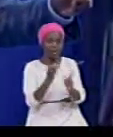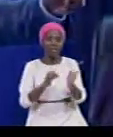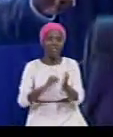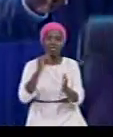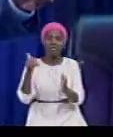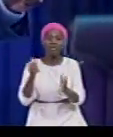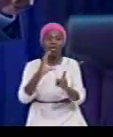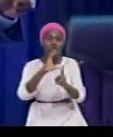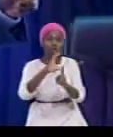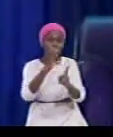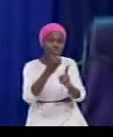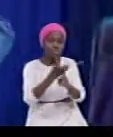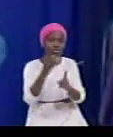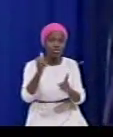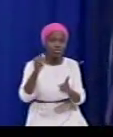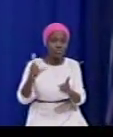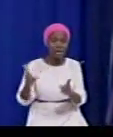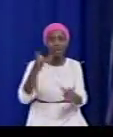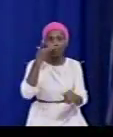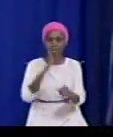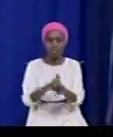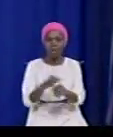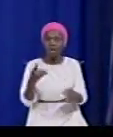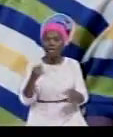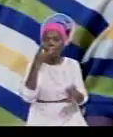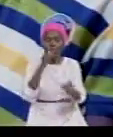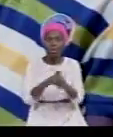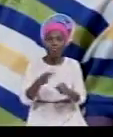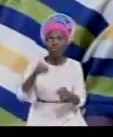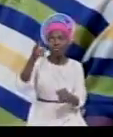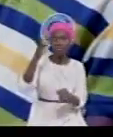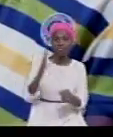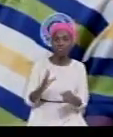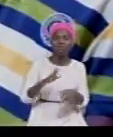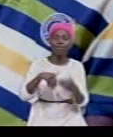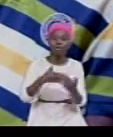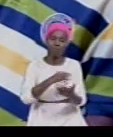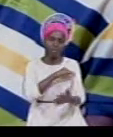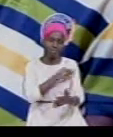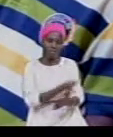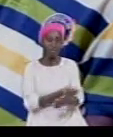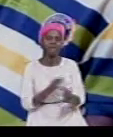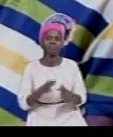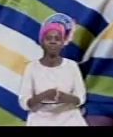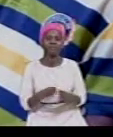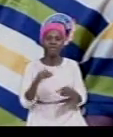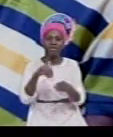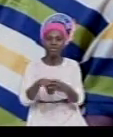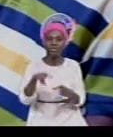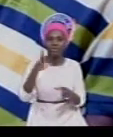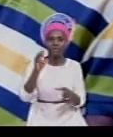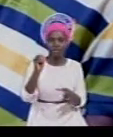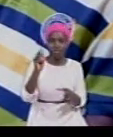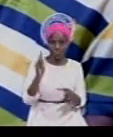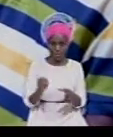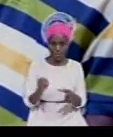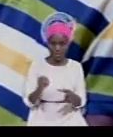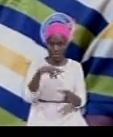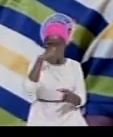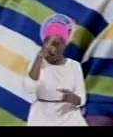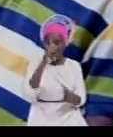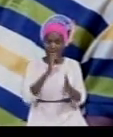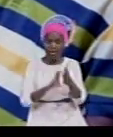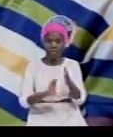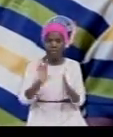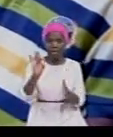conditional promise. The promise of God, the Almighty. It tells us in Romans chapter 8, and I'm reading there